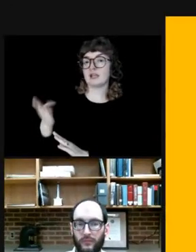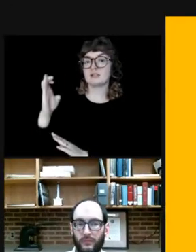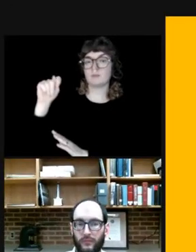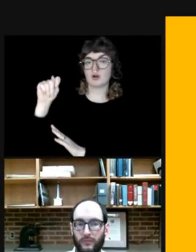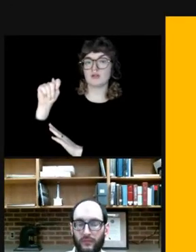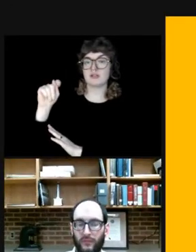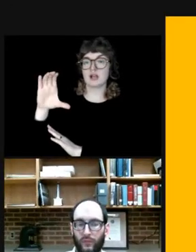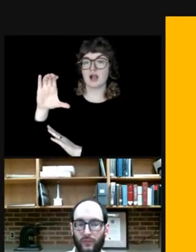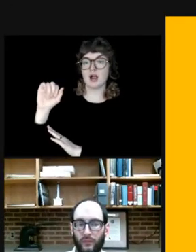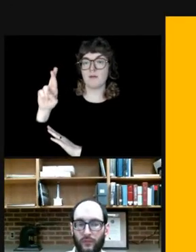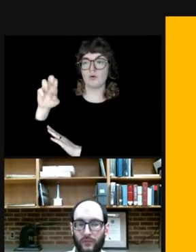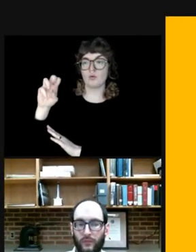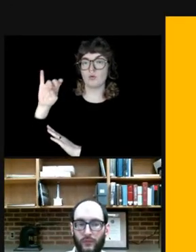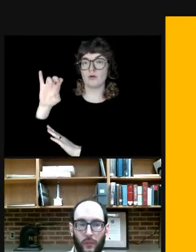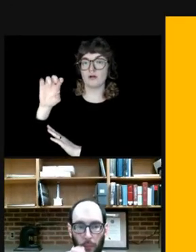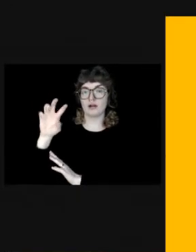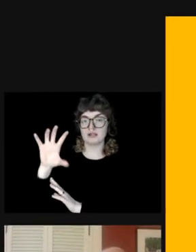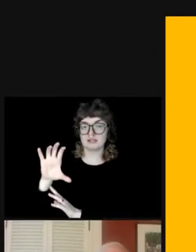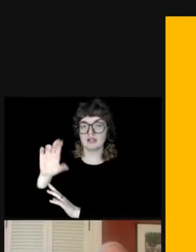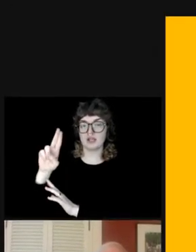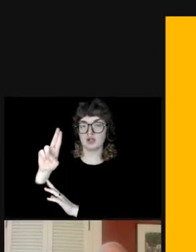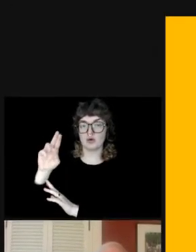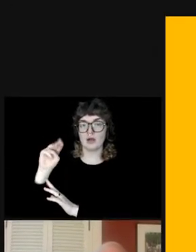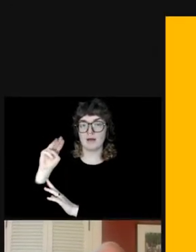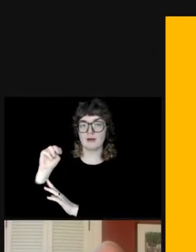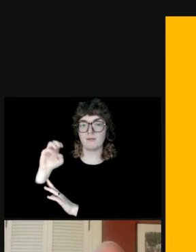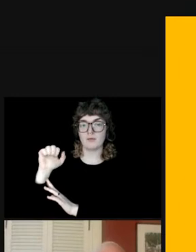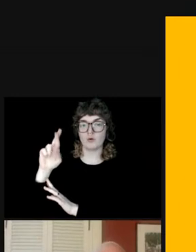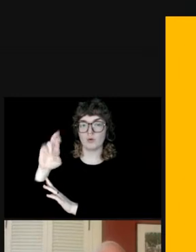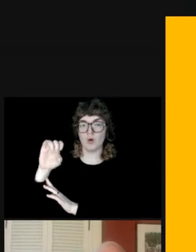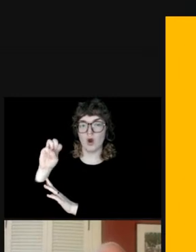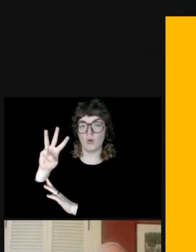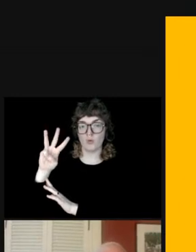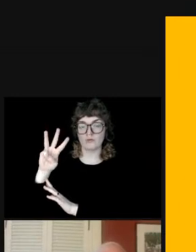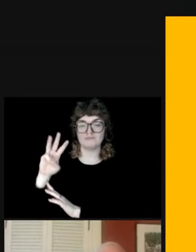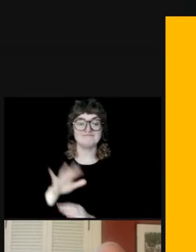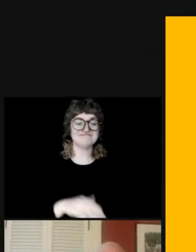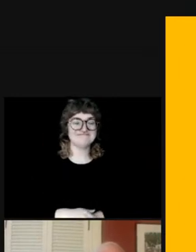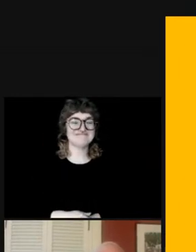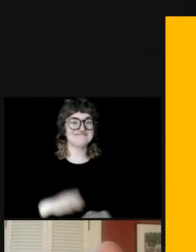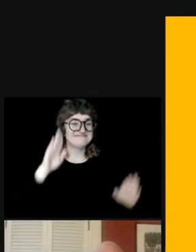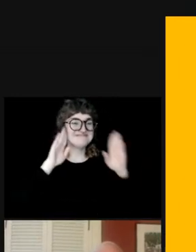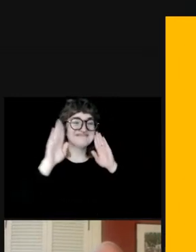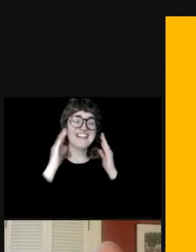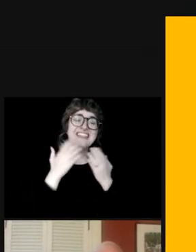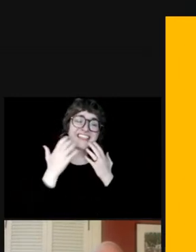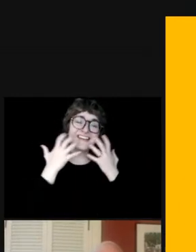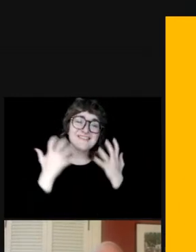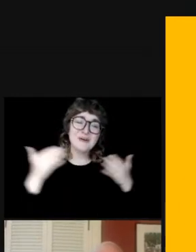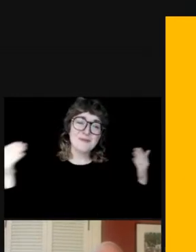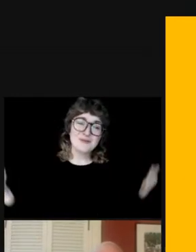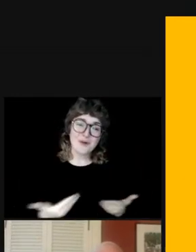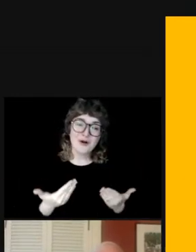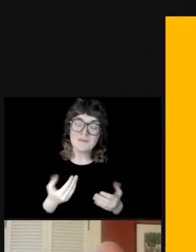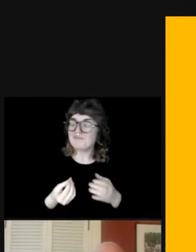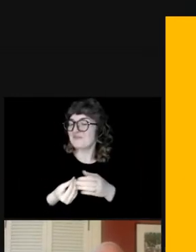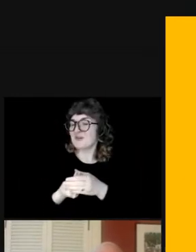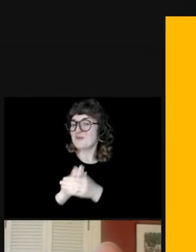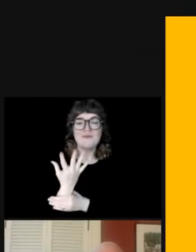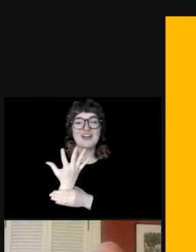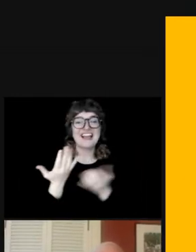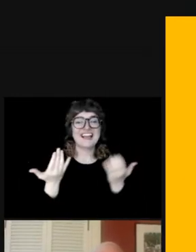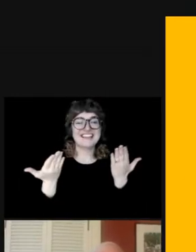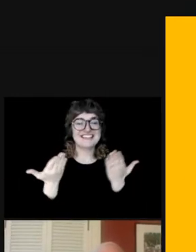Oh, thanks so much. Thank you, Owen, and welcome everyone. Spring is here, it's a great day,